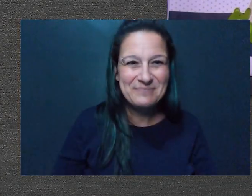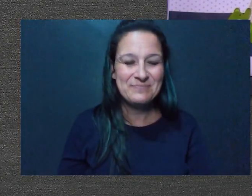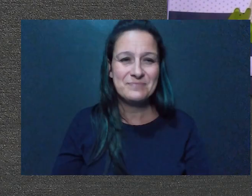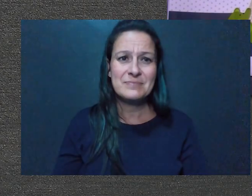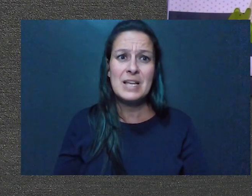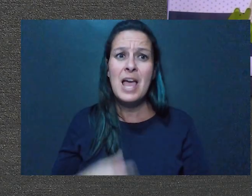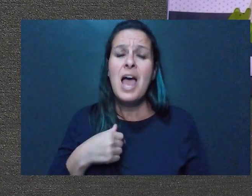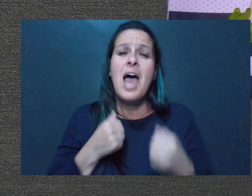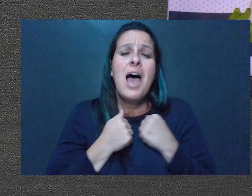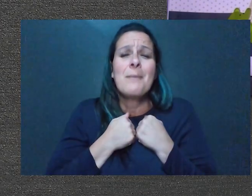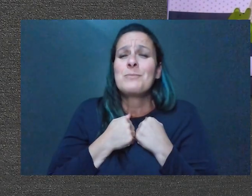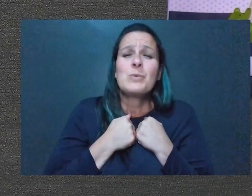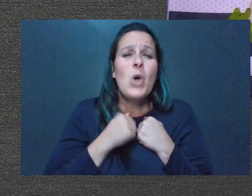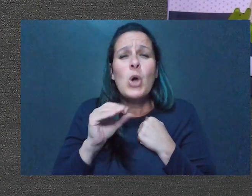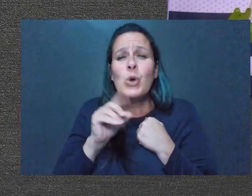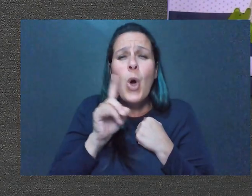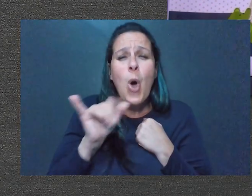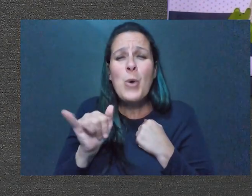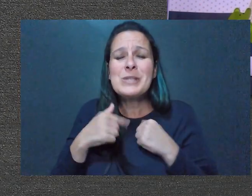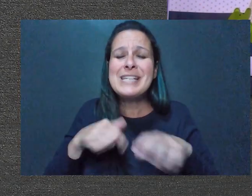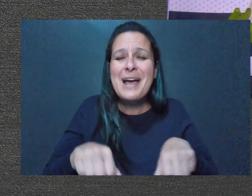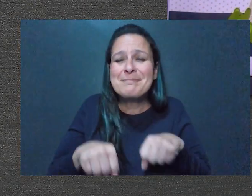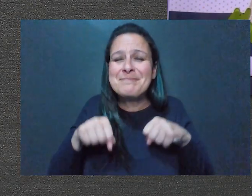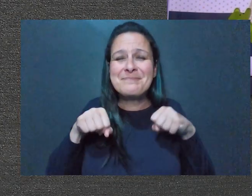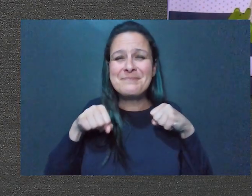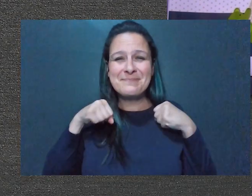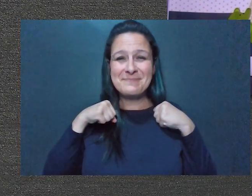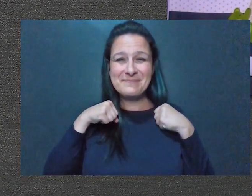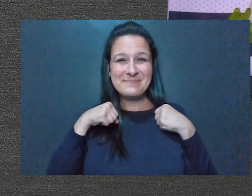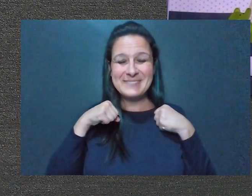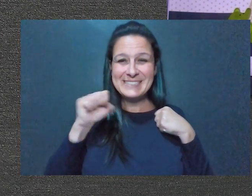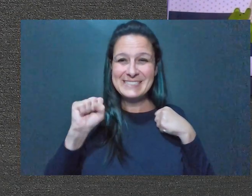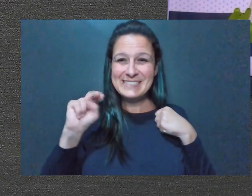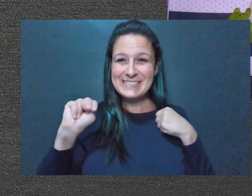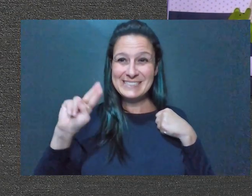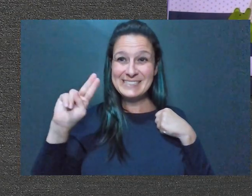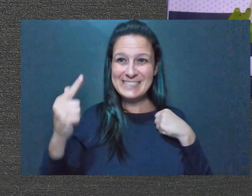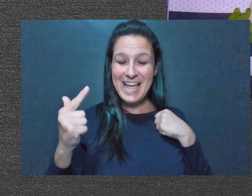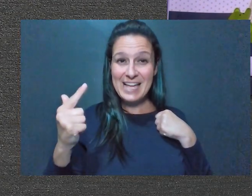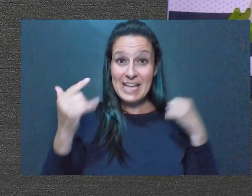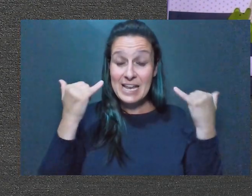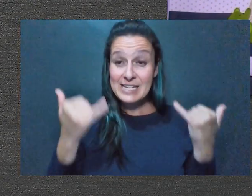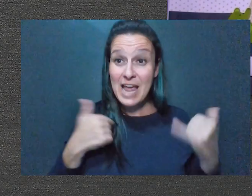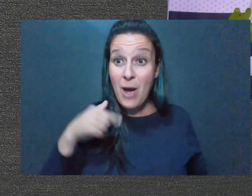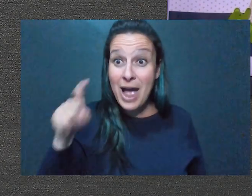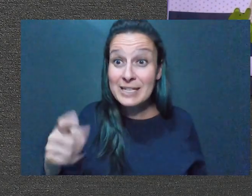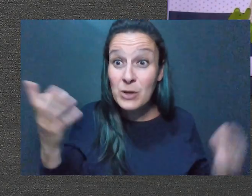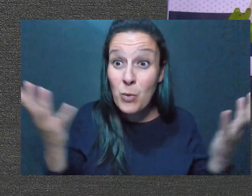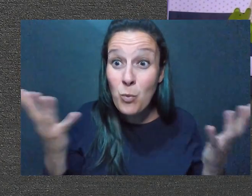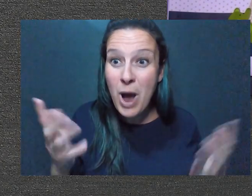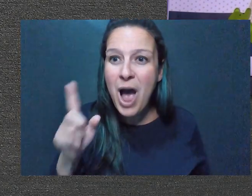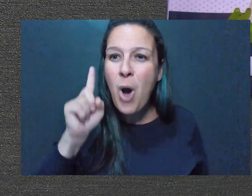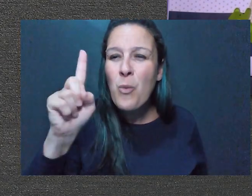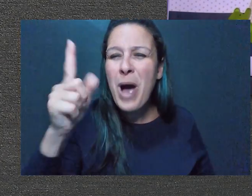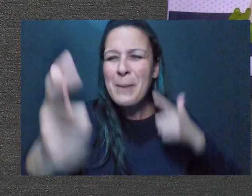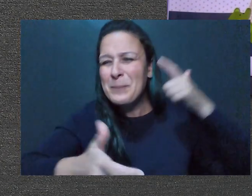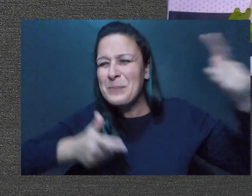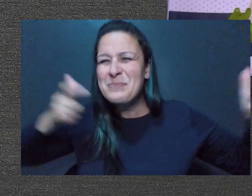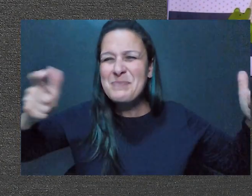I'm cozy. I'm snug. Now all I need is 1 big